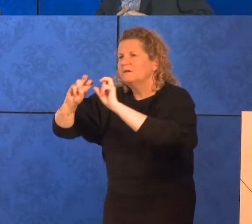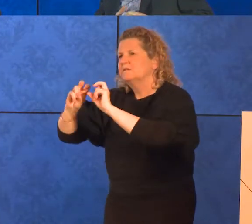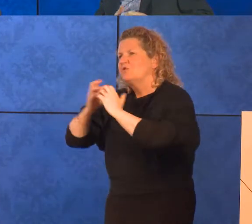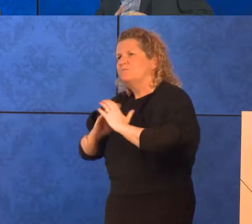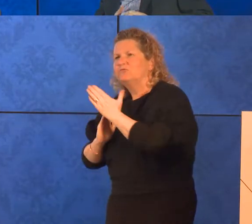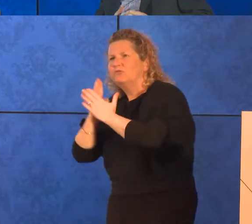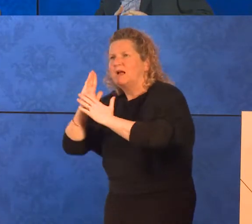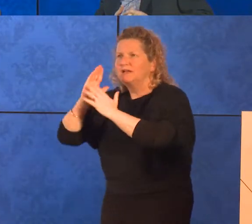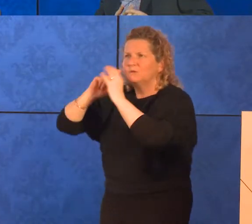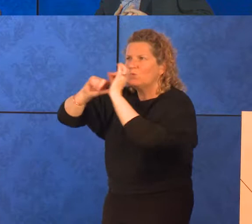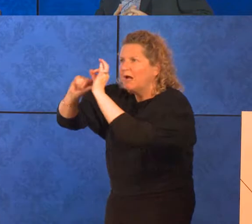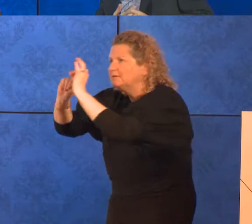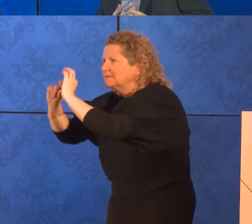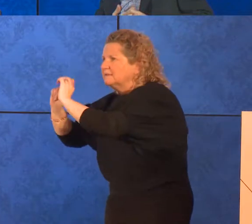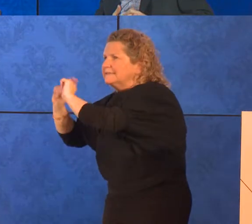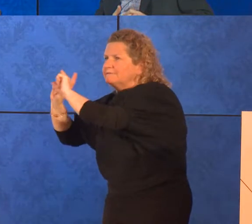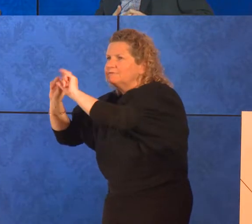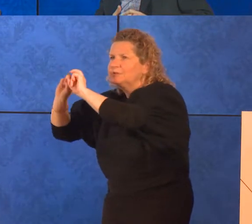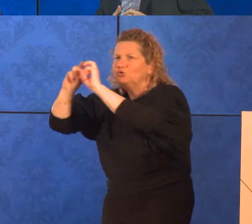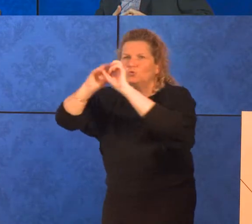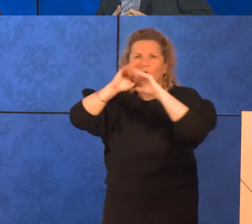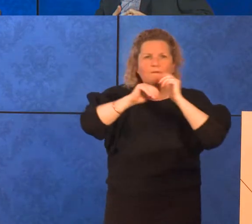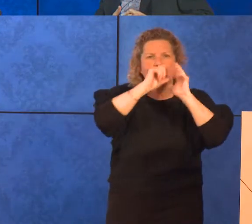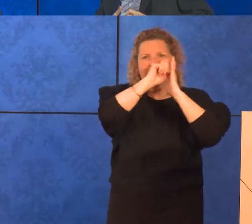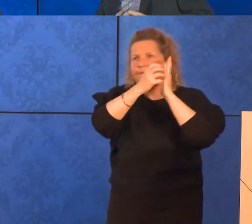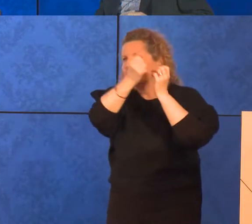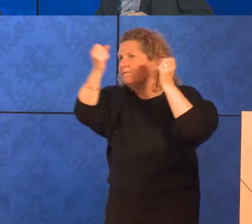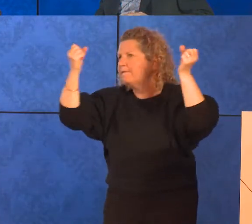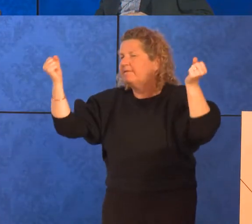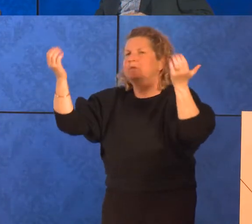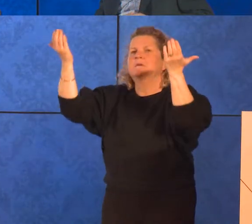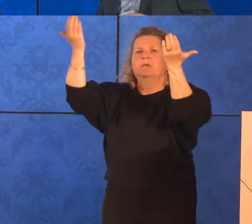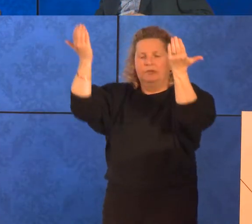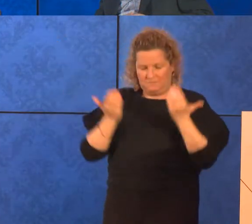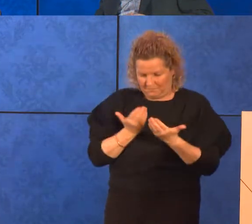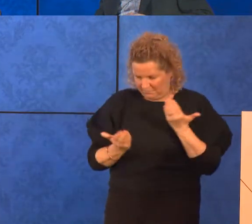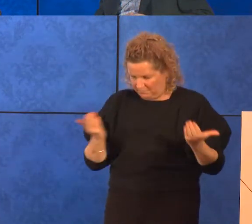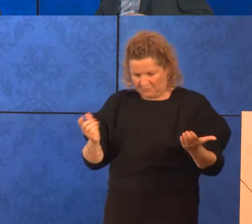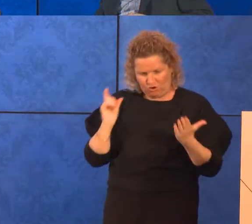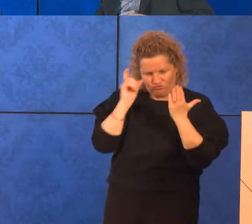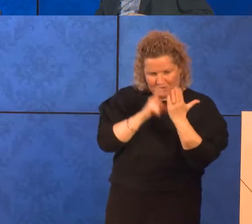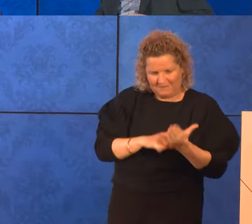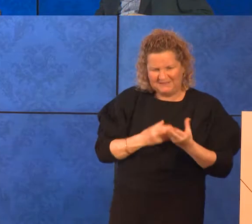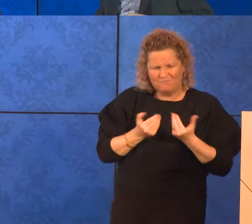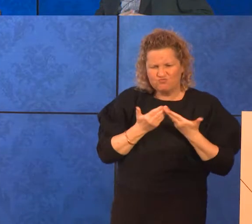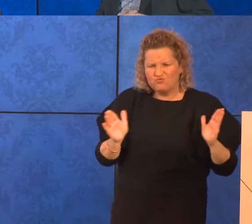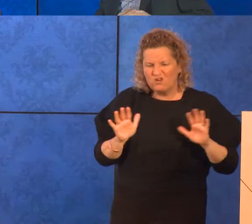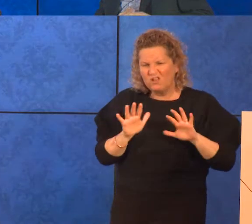reports into different issues to do with disabilities, some recommendations being so broad and vague that